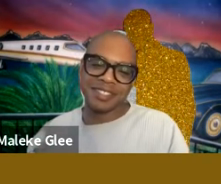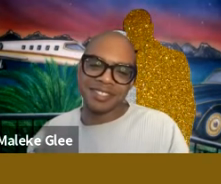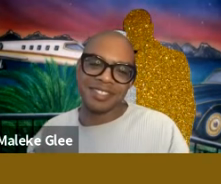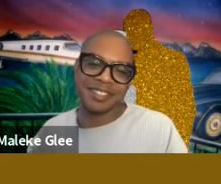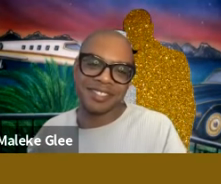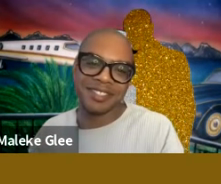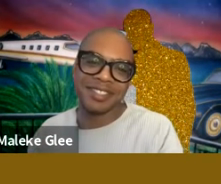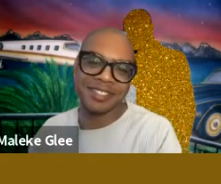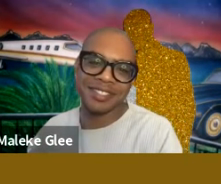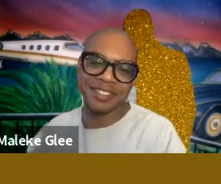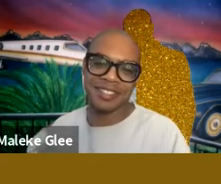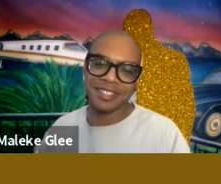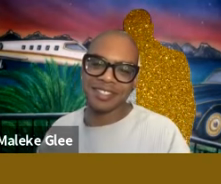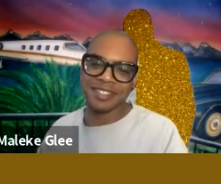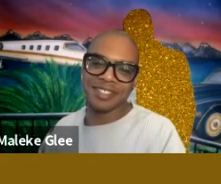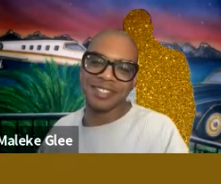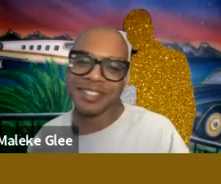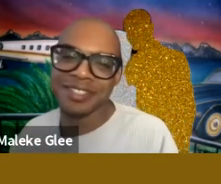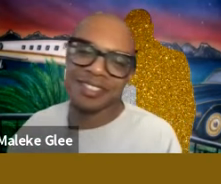That's how we do it in our city, man.